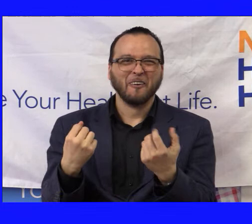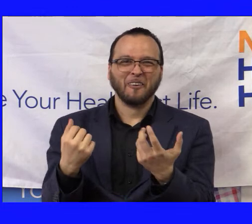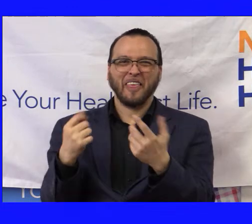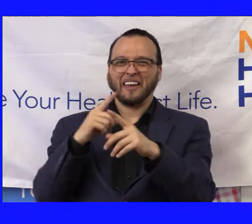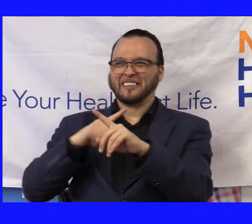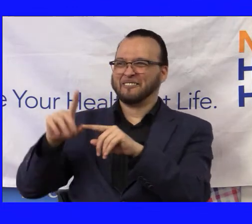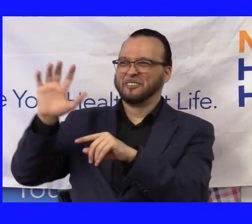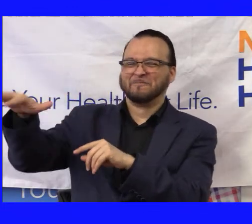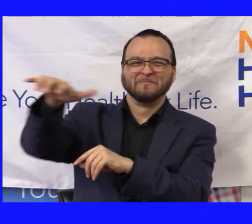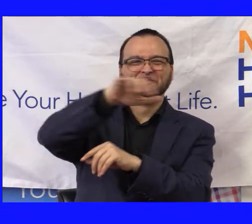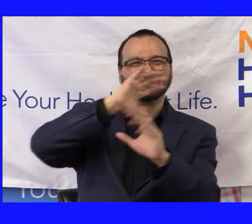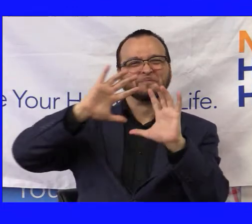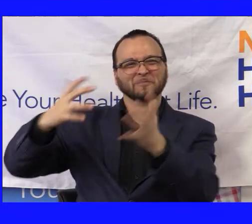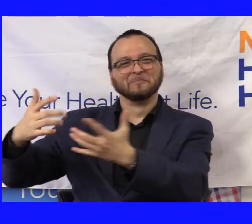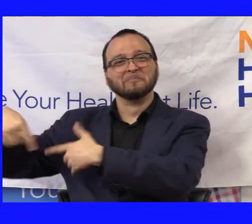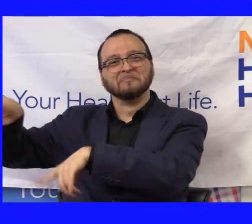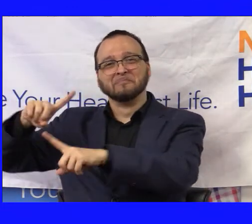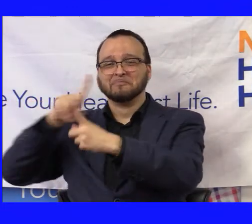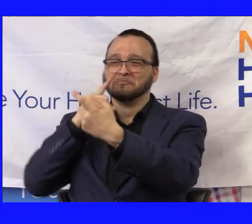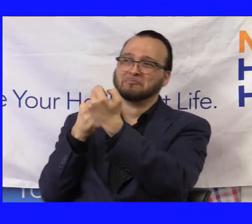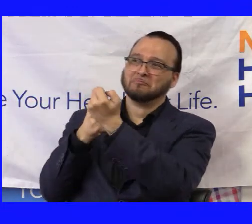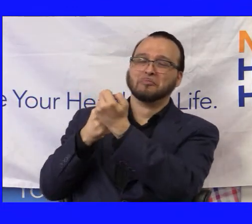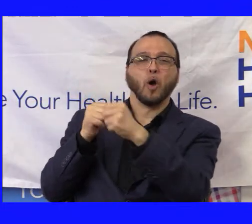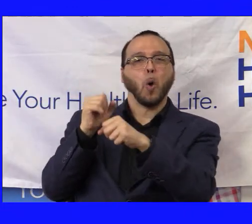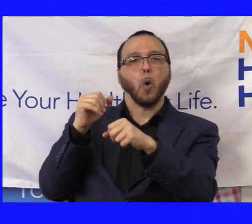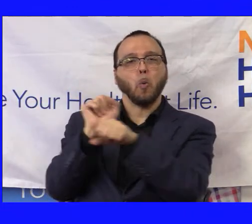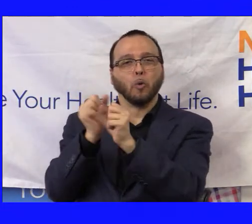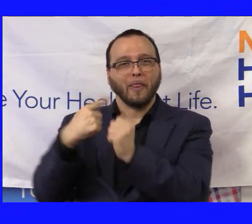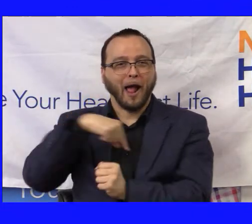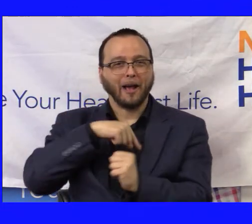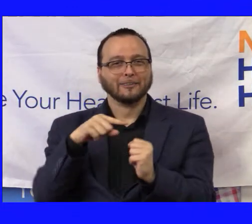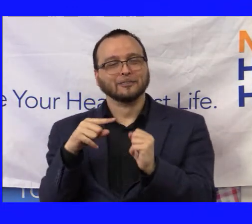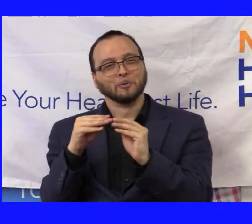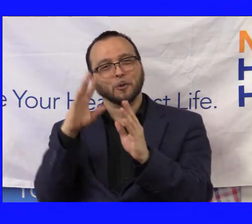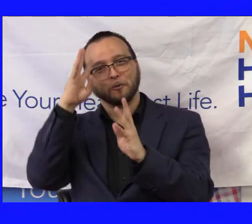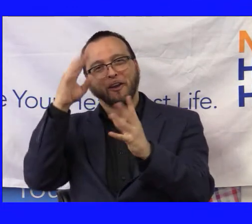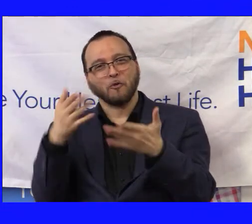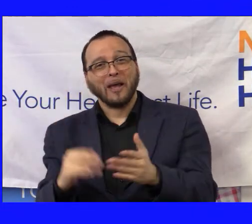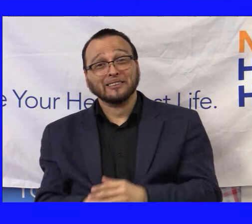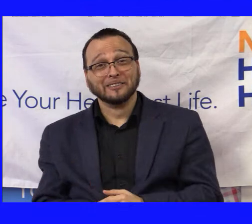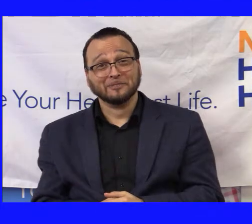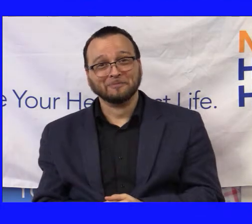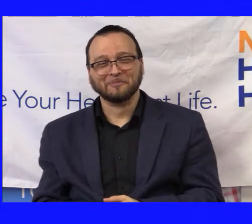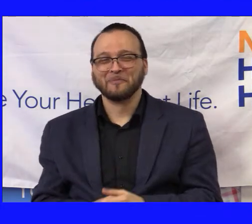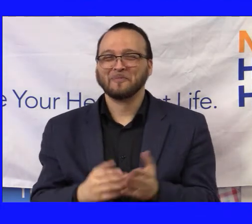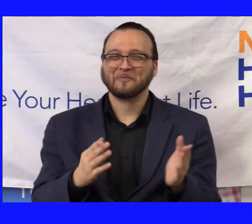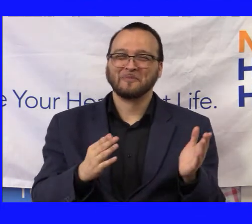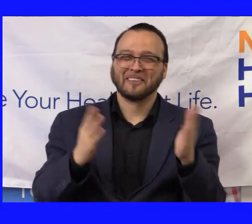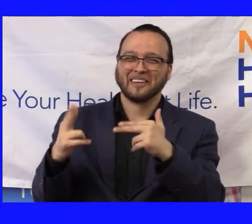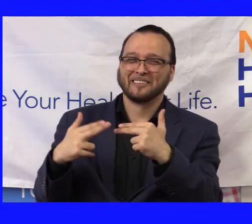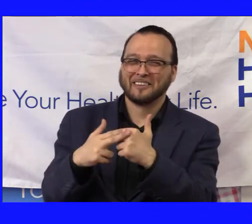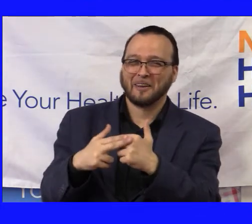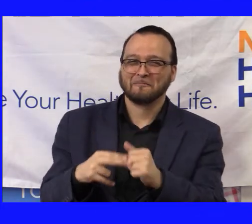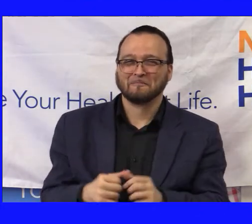who are working with us in a number of creative ways. If you could go to the next slide.